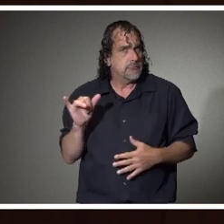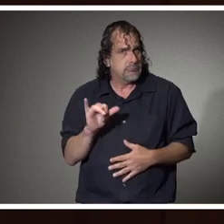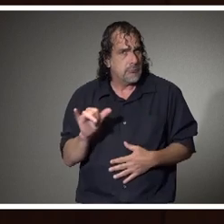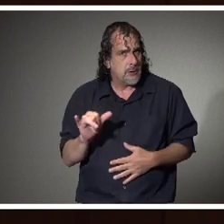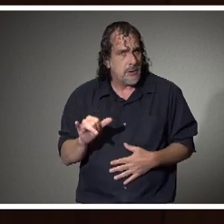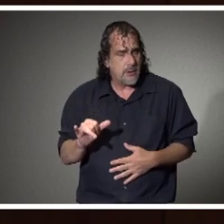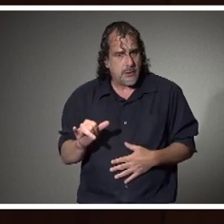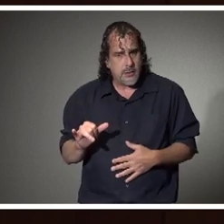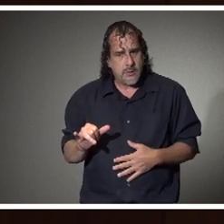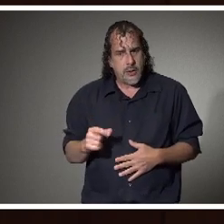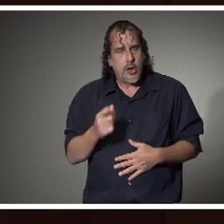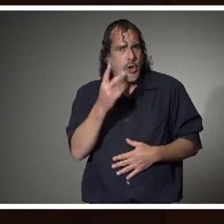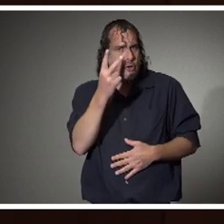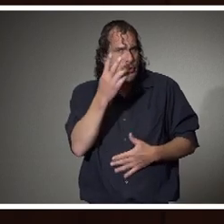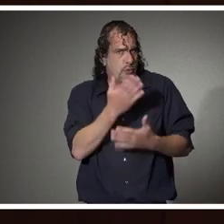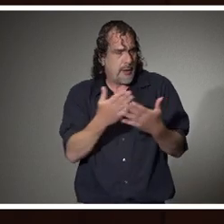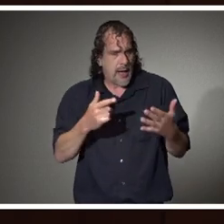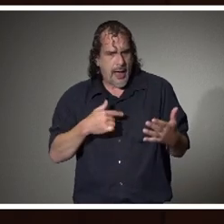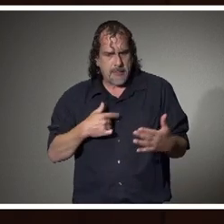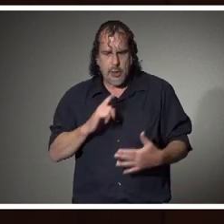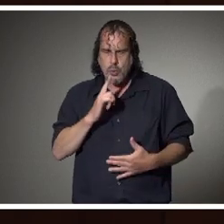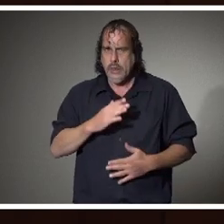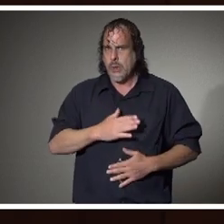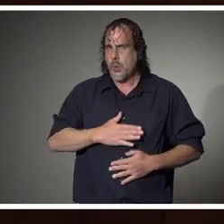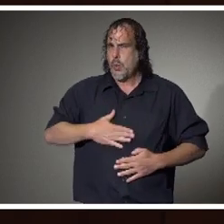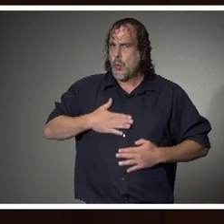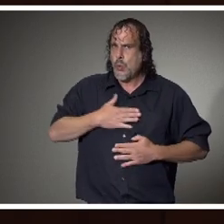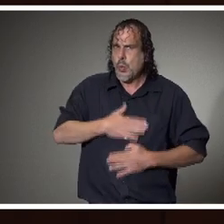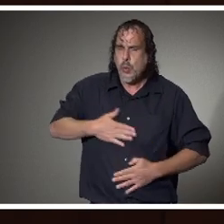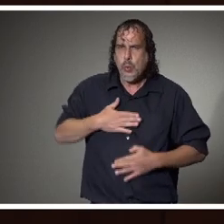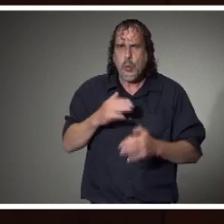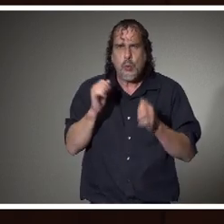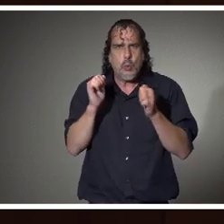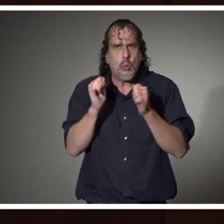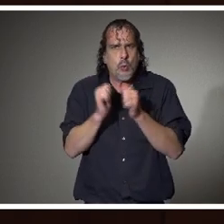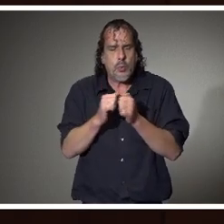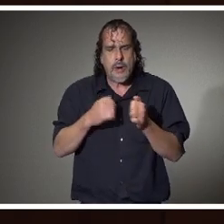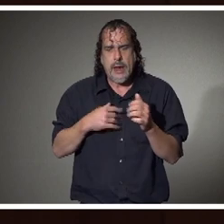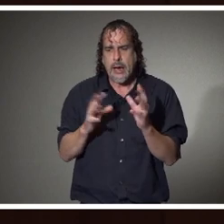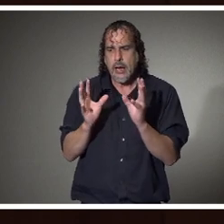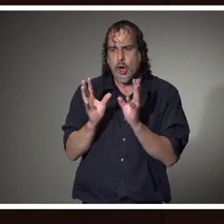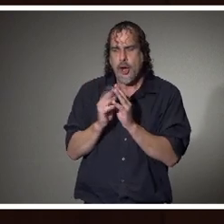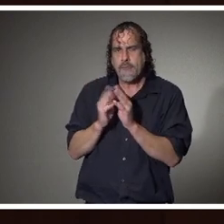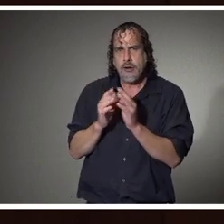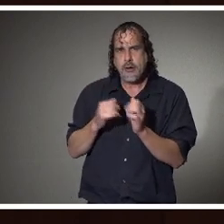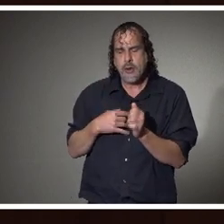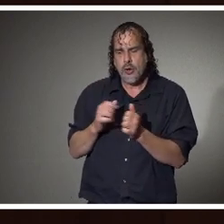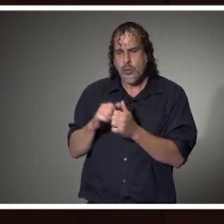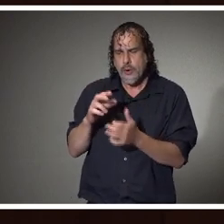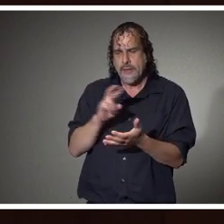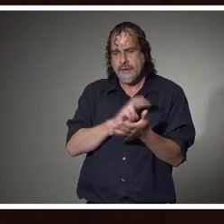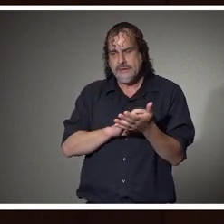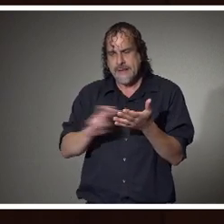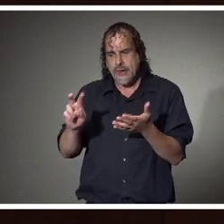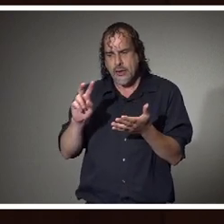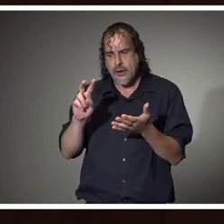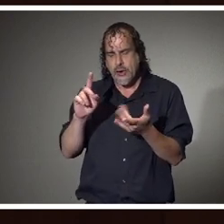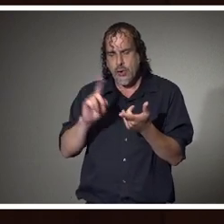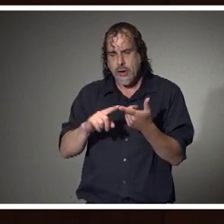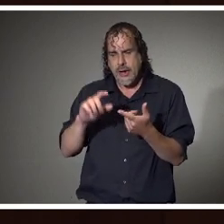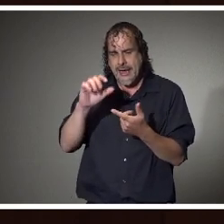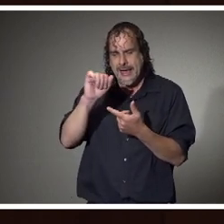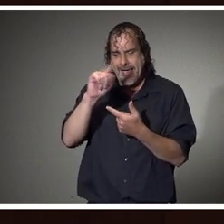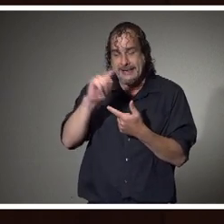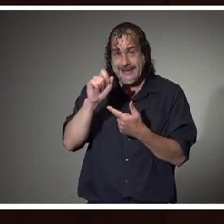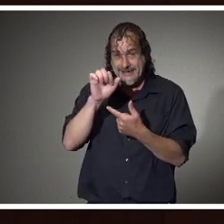I have been very pleased with is we had a conference call this morning with Secretary Azar, Health and Human